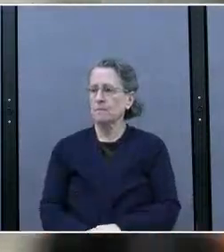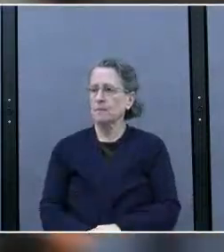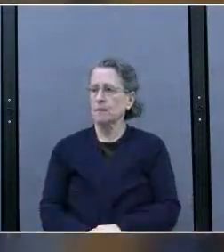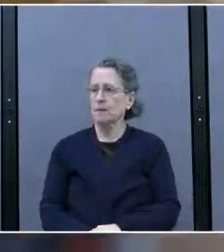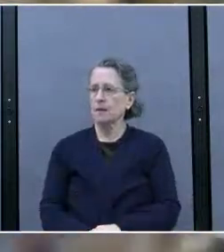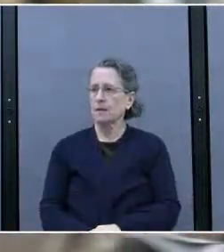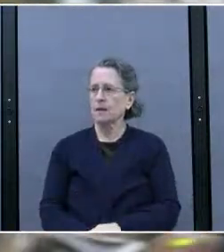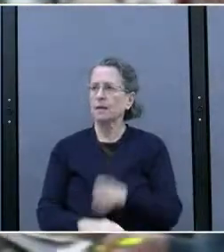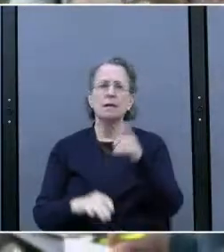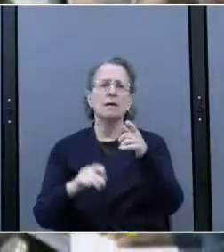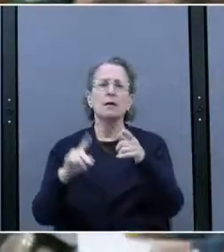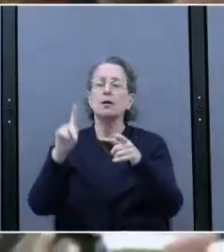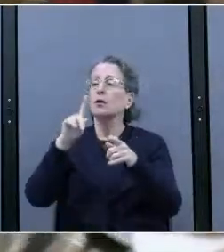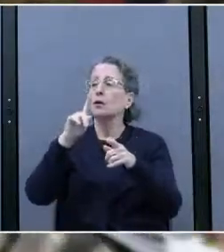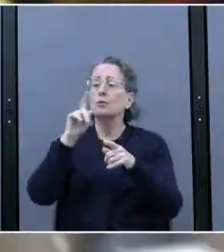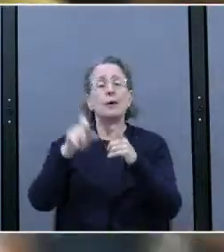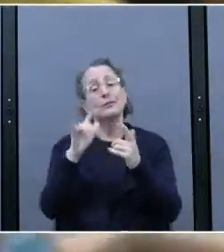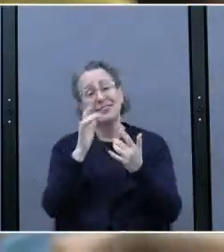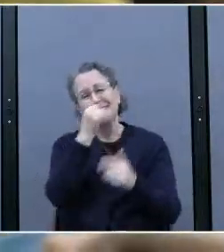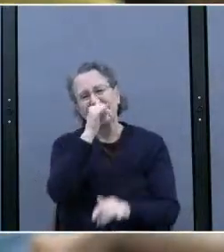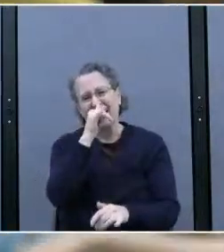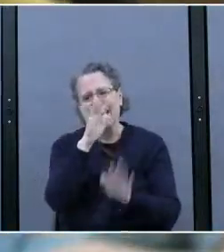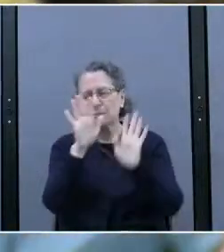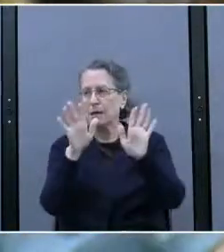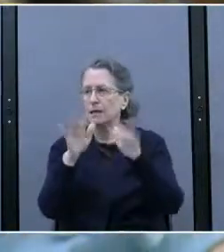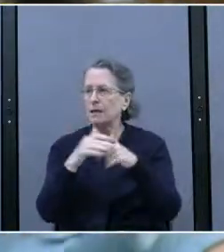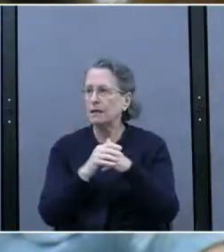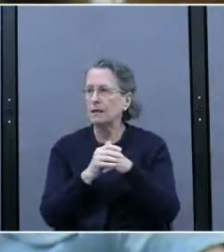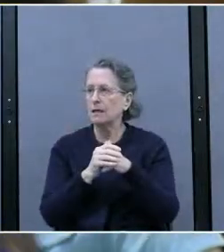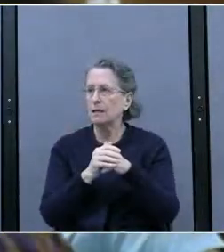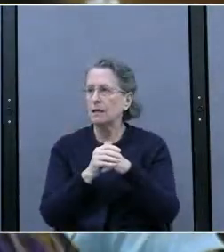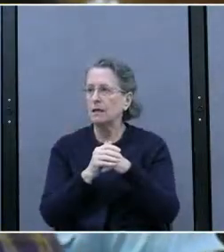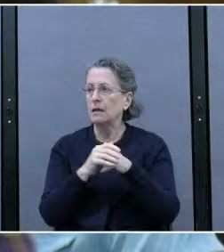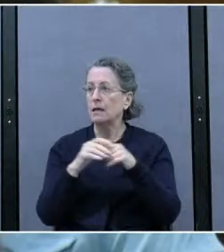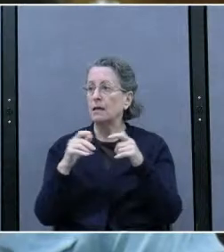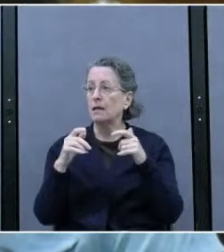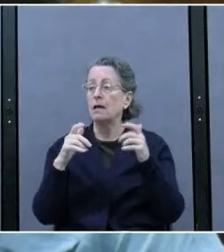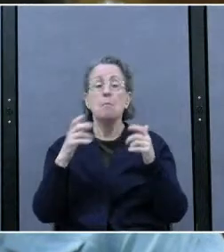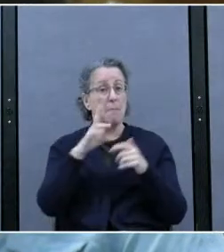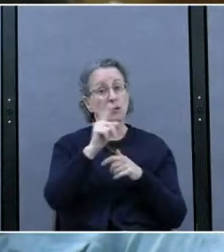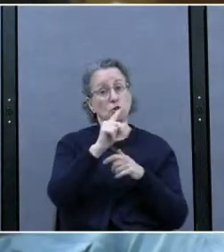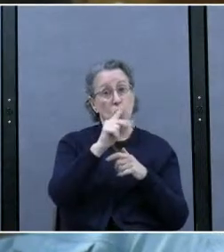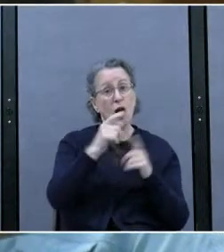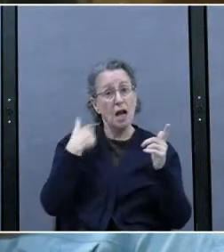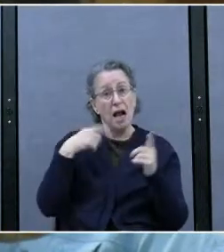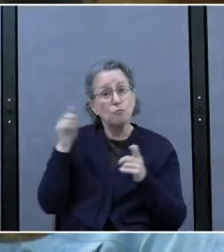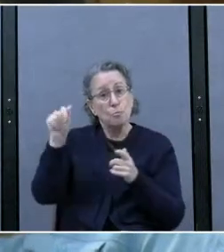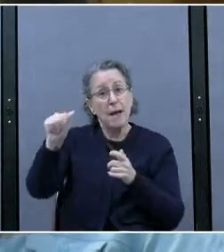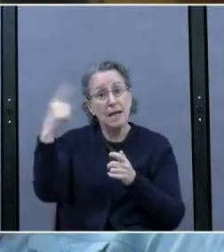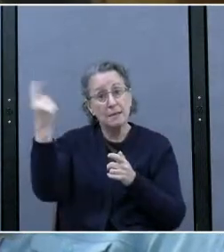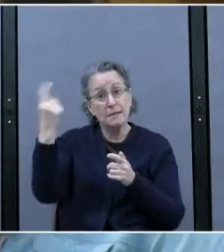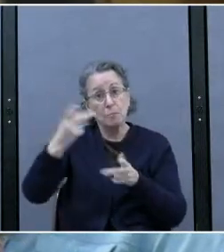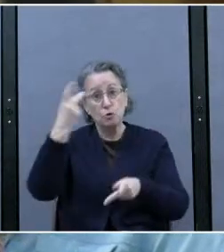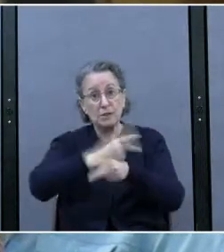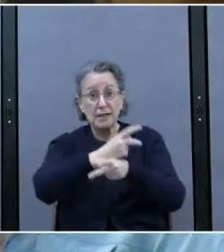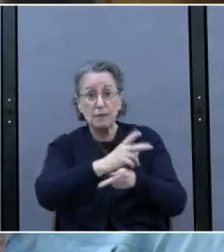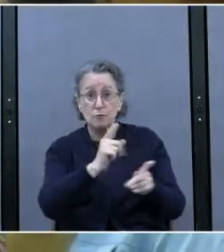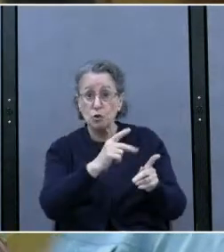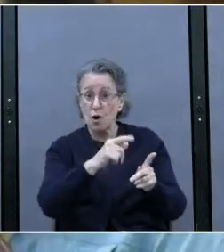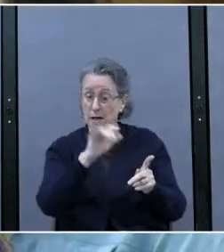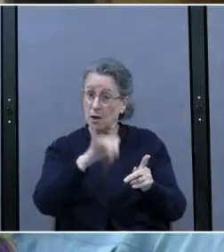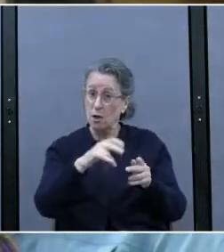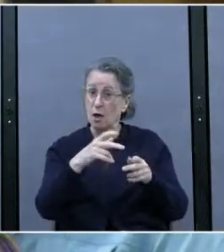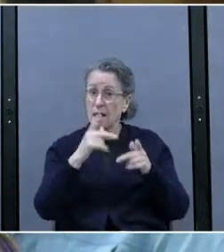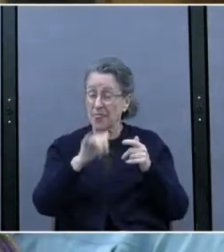This is a ridiculous question, but Great. I have to hire somebody to take care of my dog. Is that dependent care covered? As far